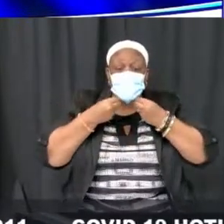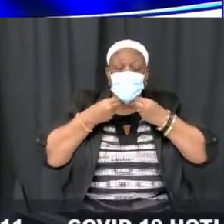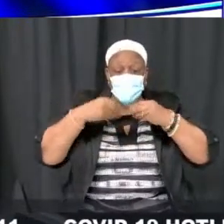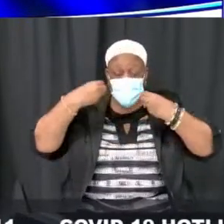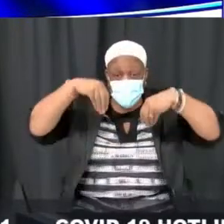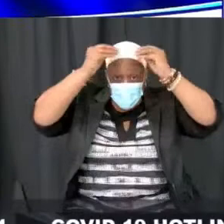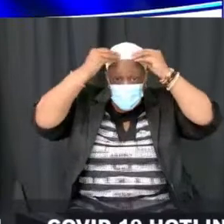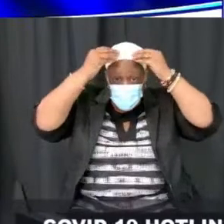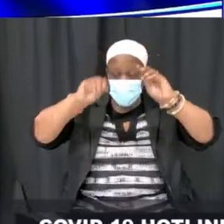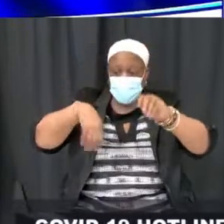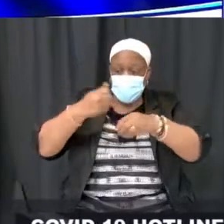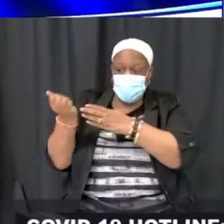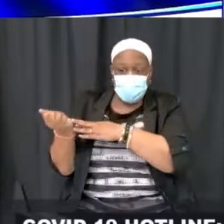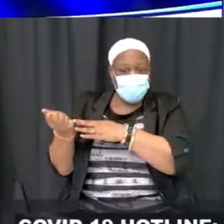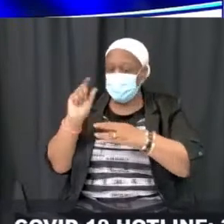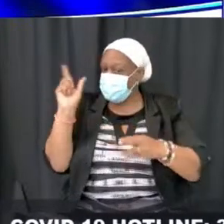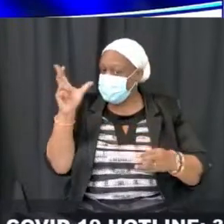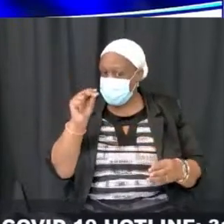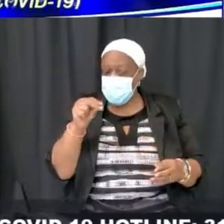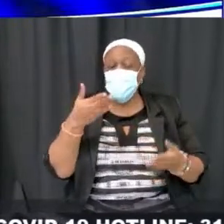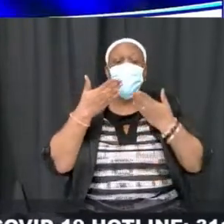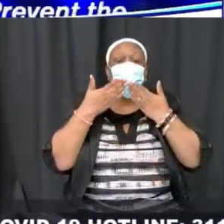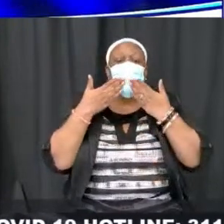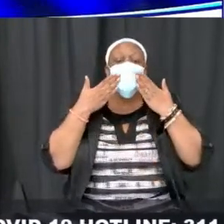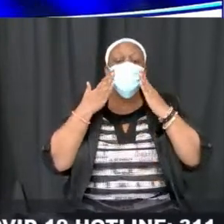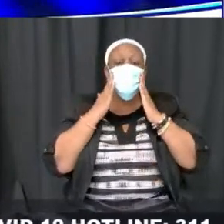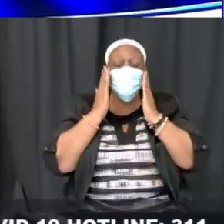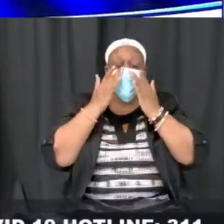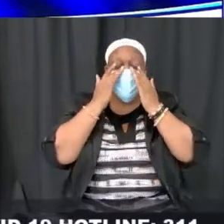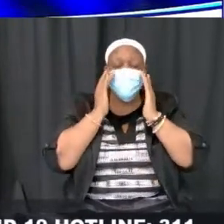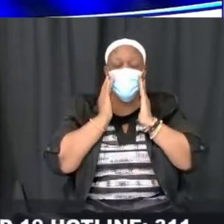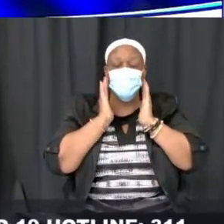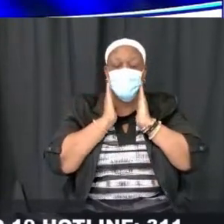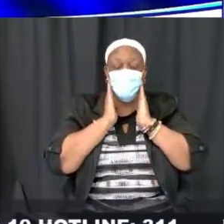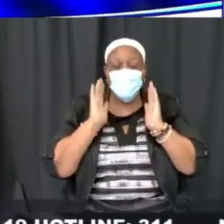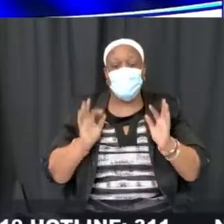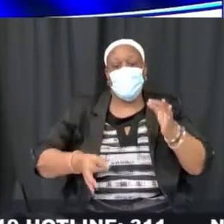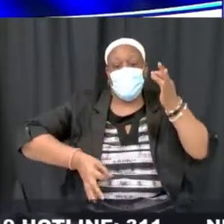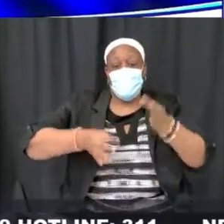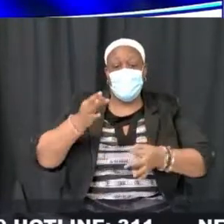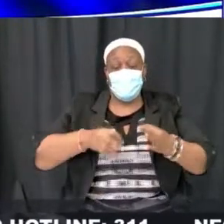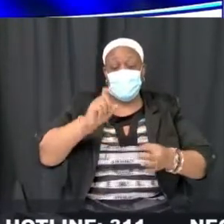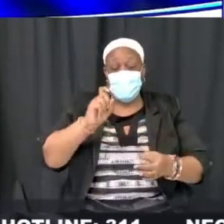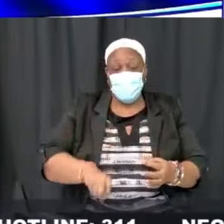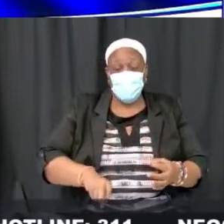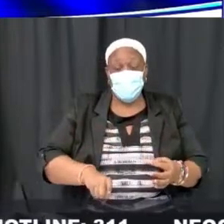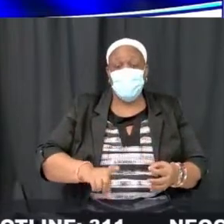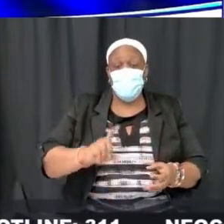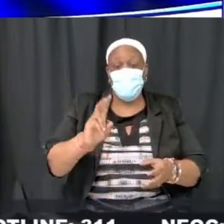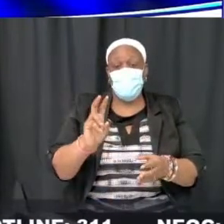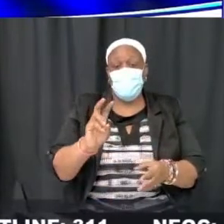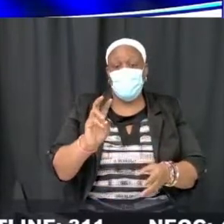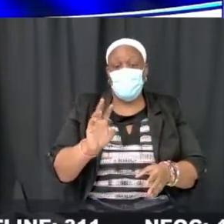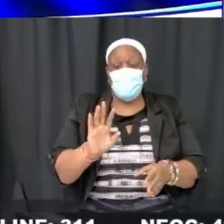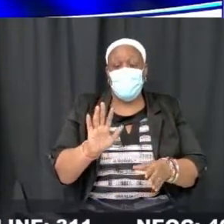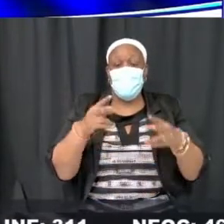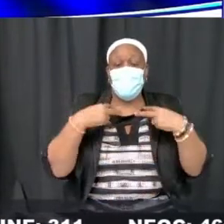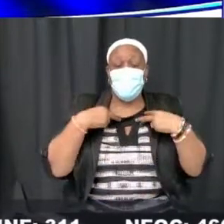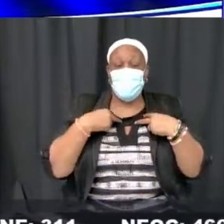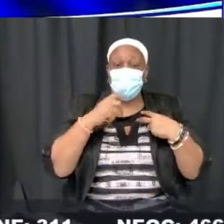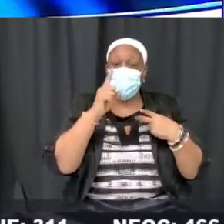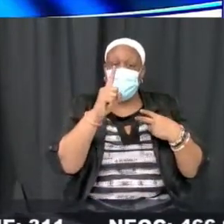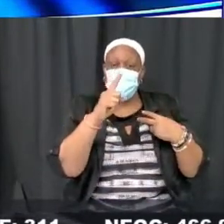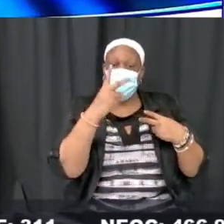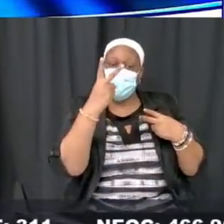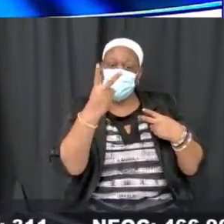spare masks just in case they are needed, and your own hand sanitizing solution so you can apply it every so often while